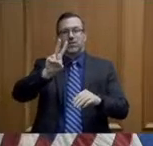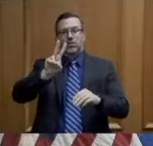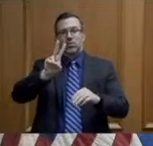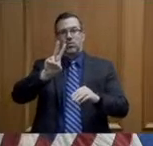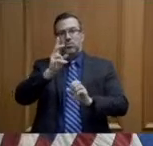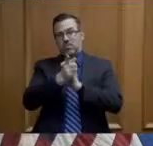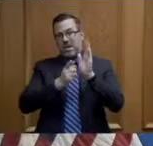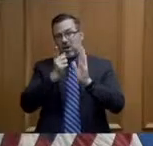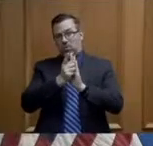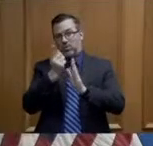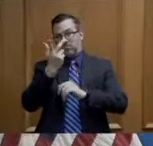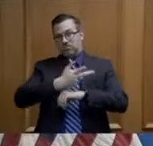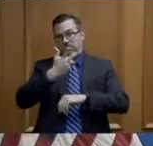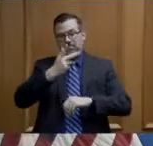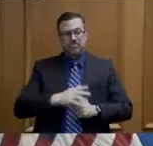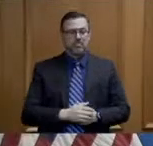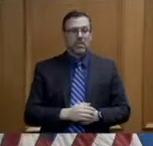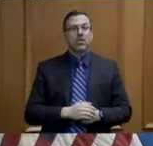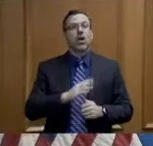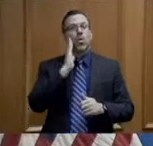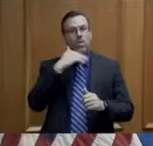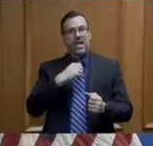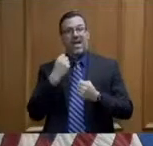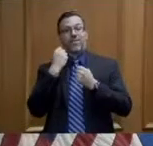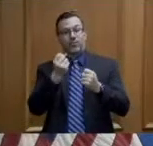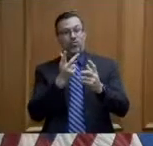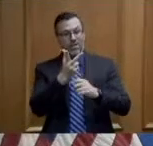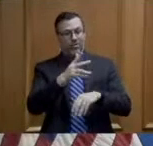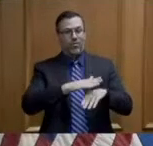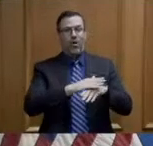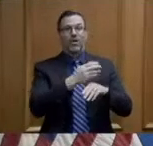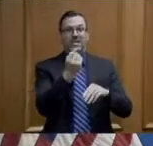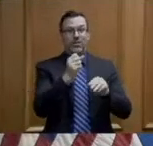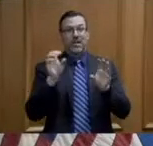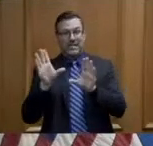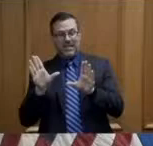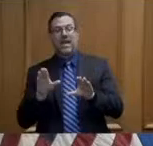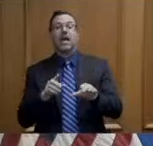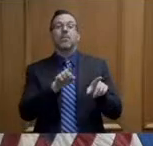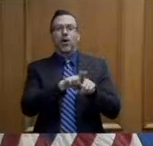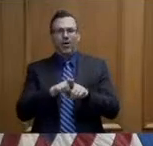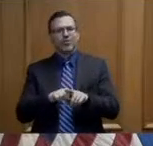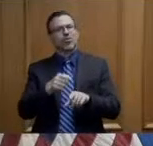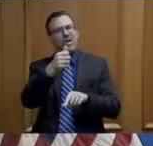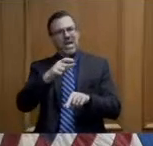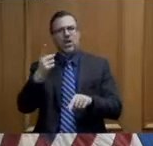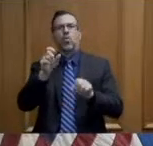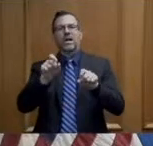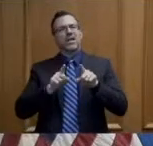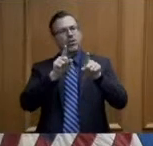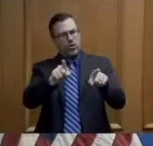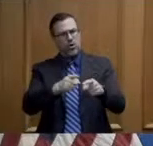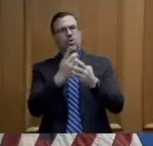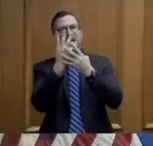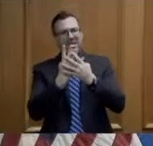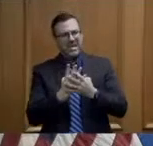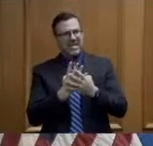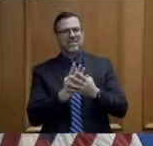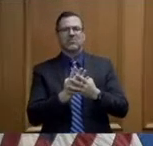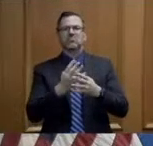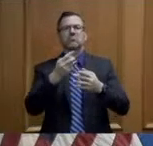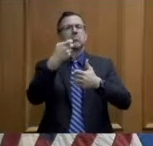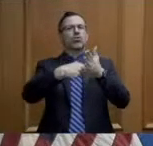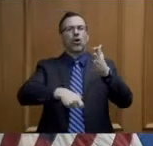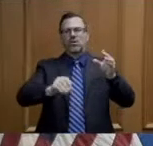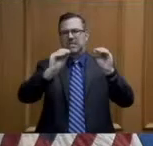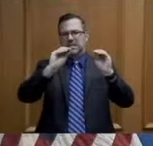to the drive-through testing sites that we'll be having on the weekends, Tennesseans need to remember that they can get a test free of charge 5 days a week